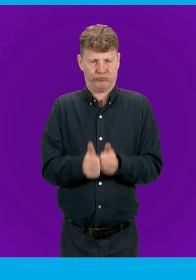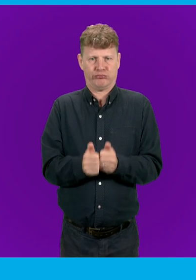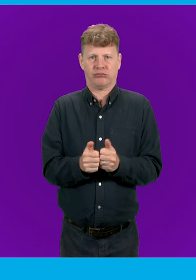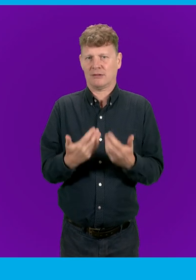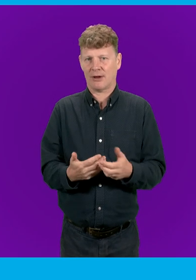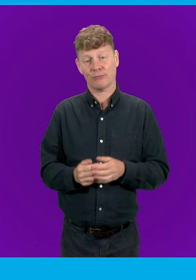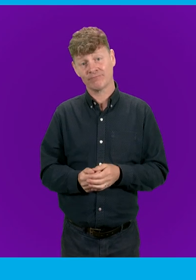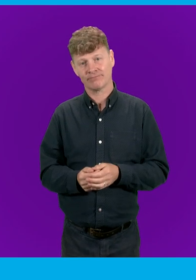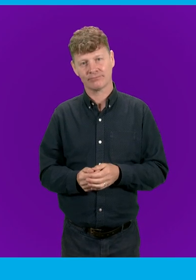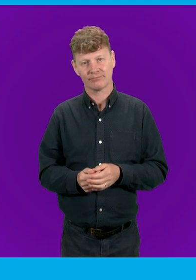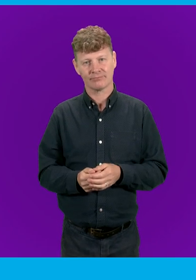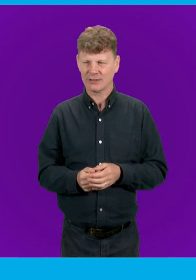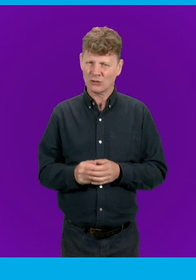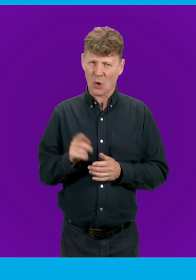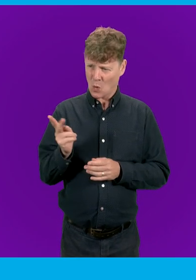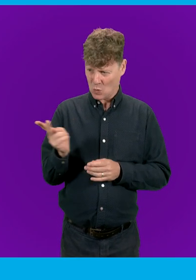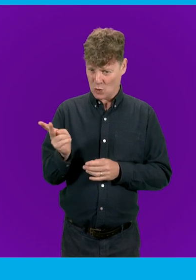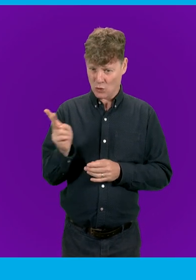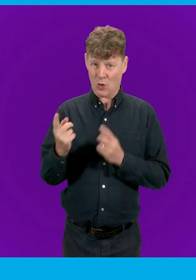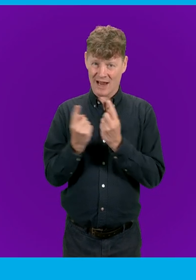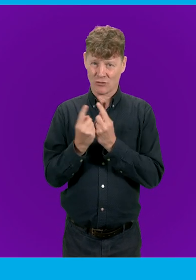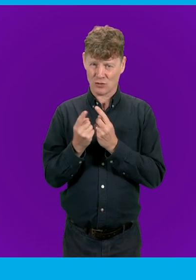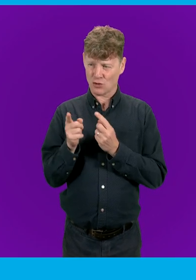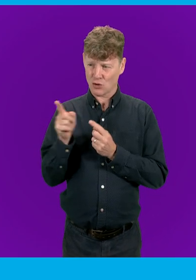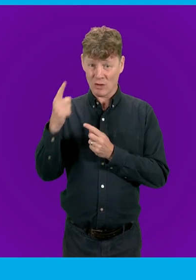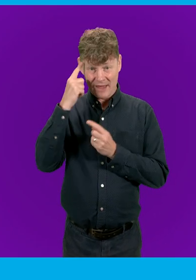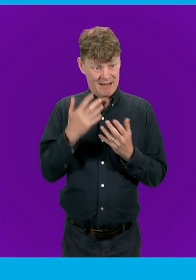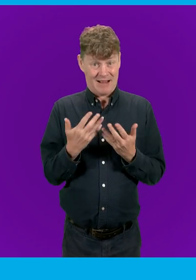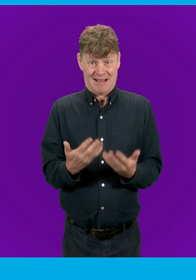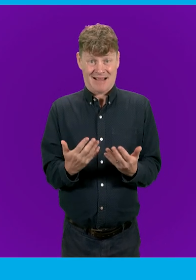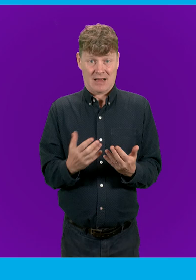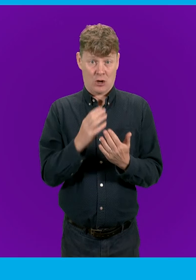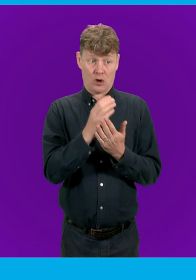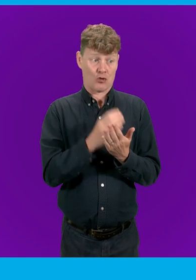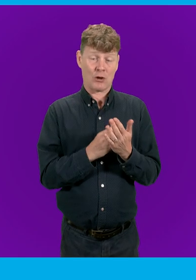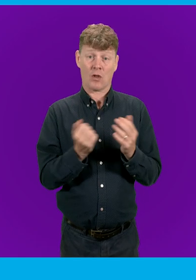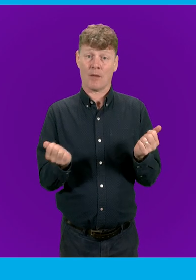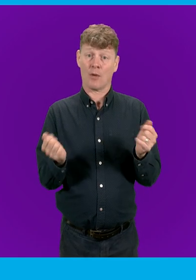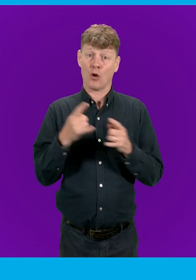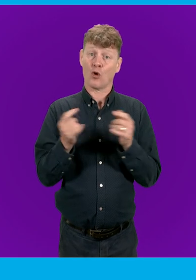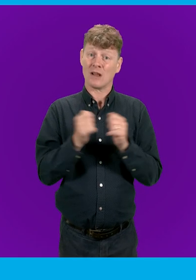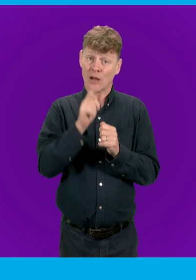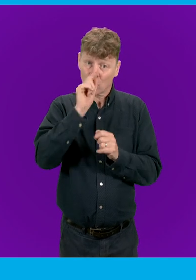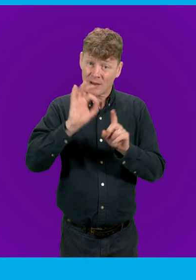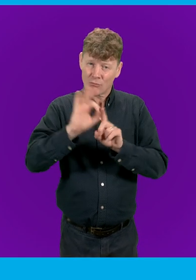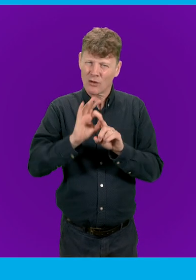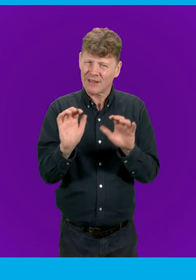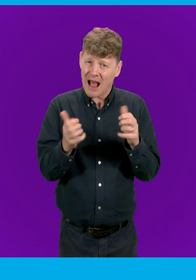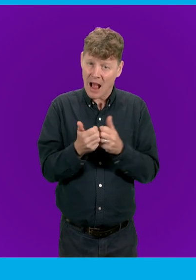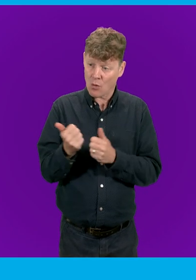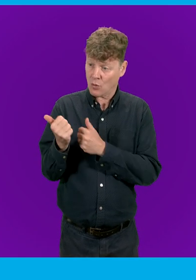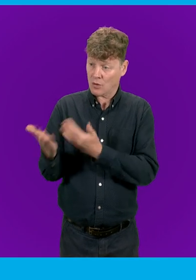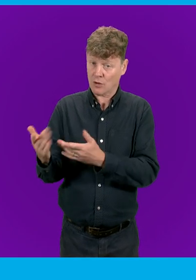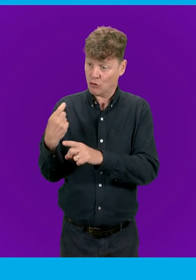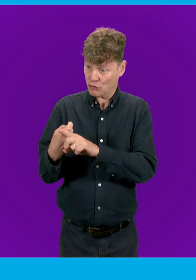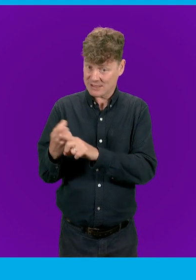interesting. So given those issues, how do you think that the current curriculum around consent could be improved? We'll start with you, Christy,